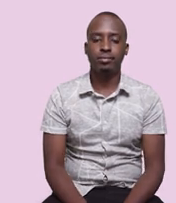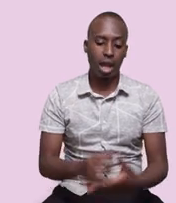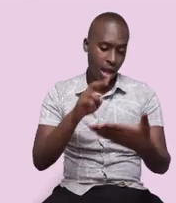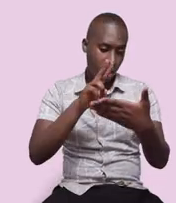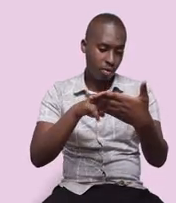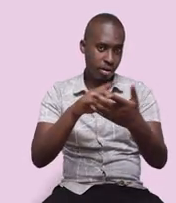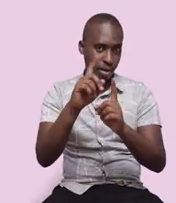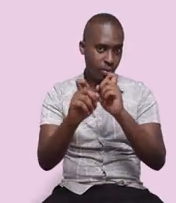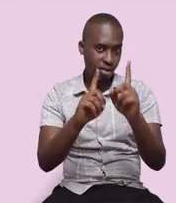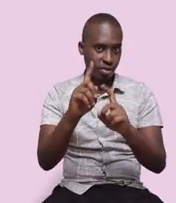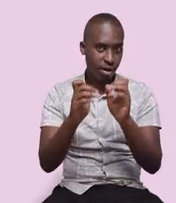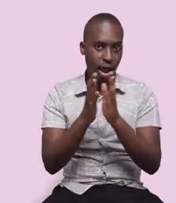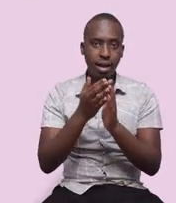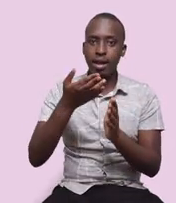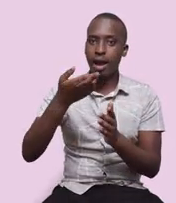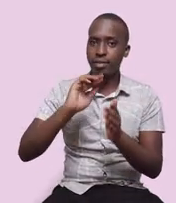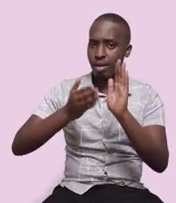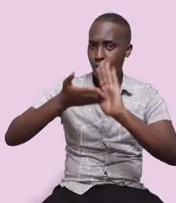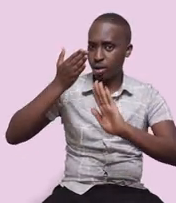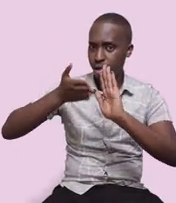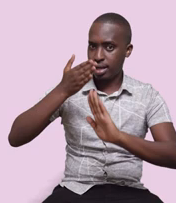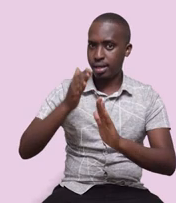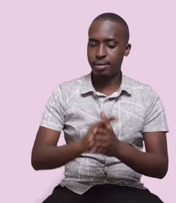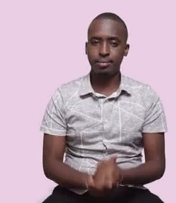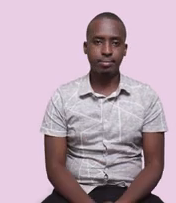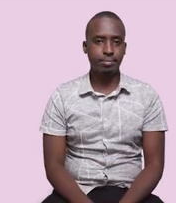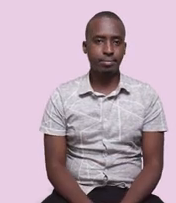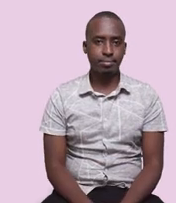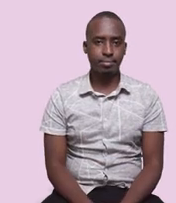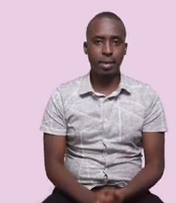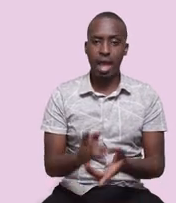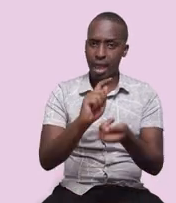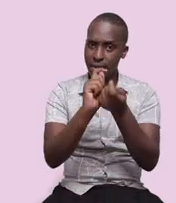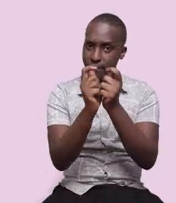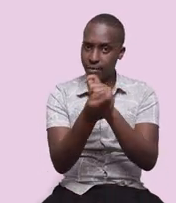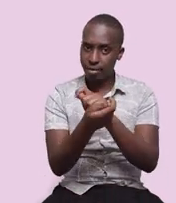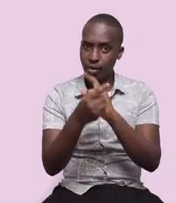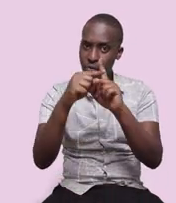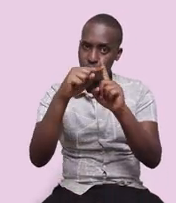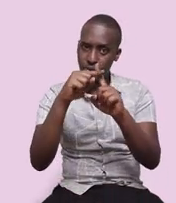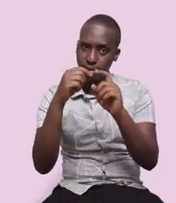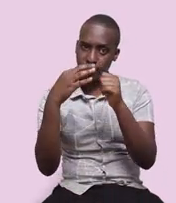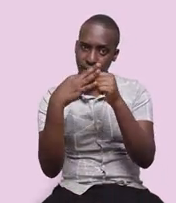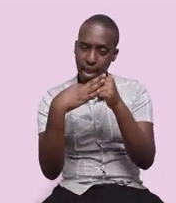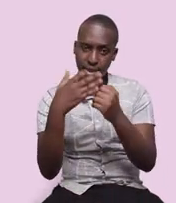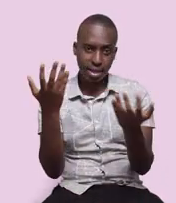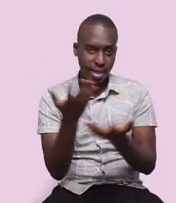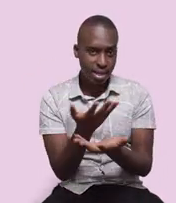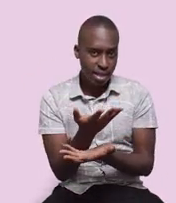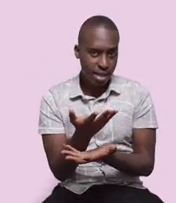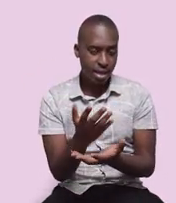Read the question and let's answer quickly. The inverse of positive 8